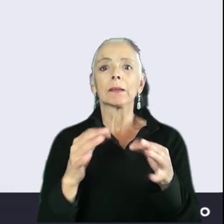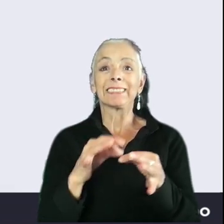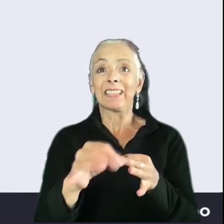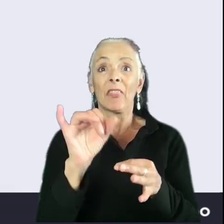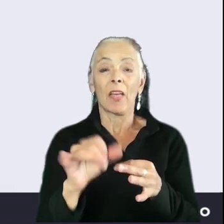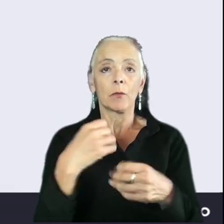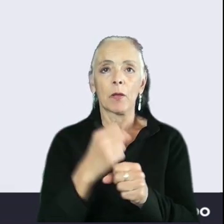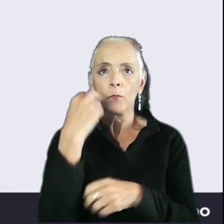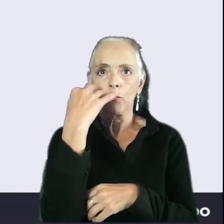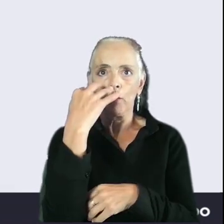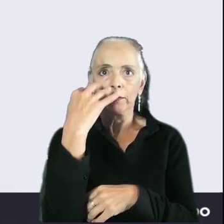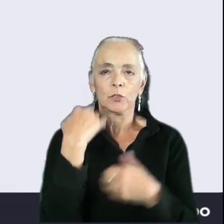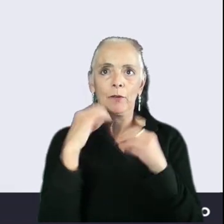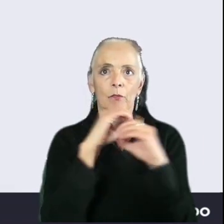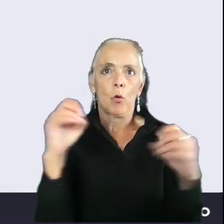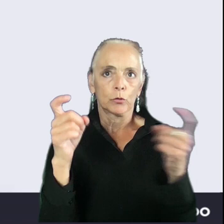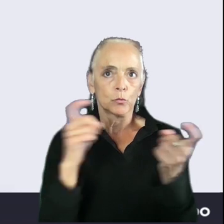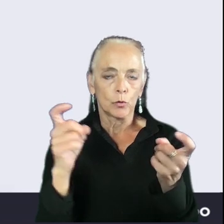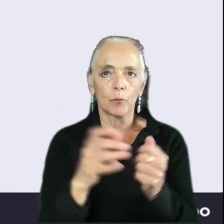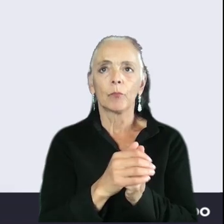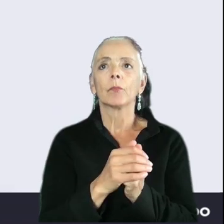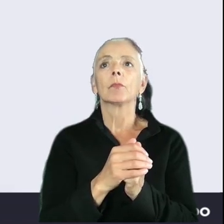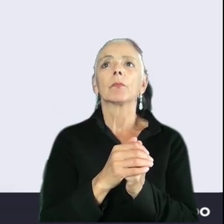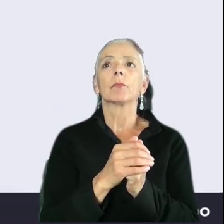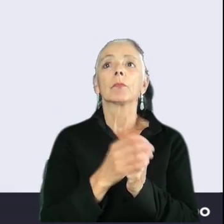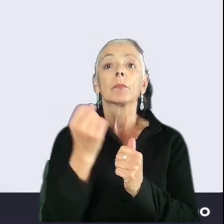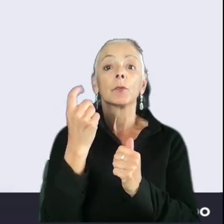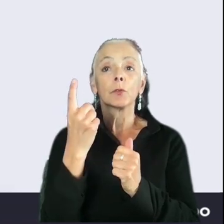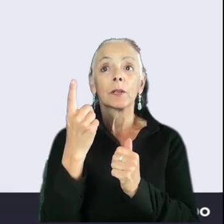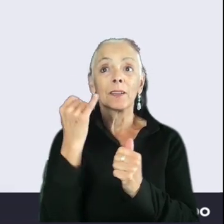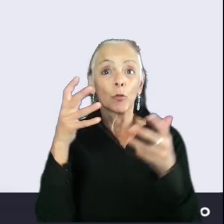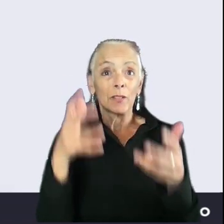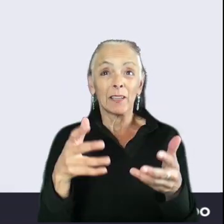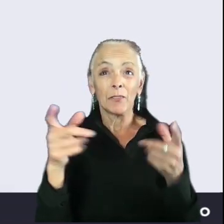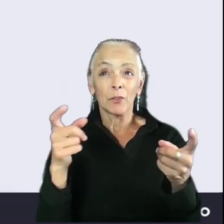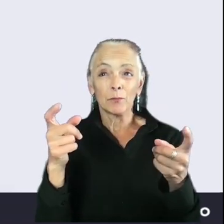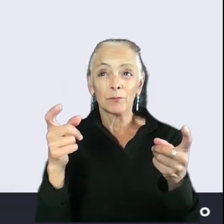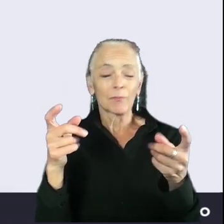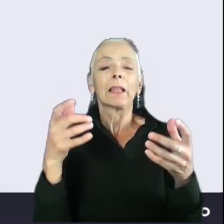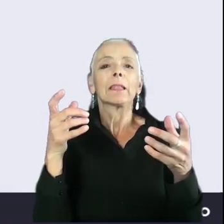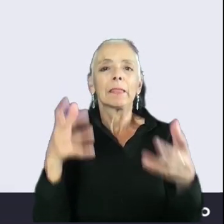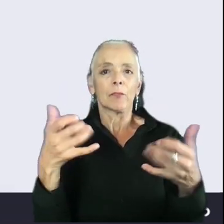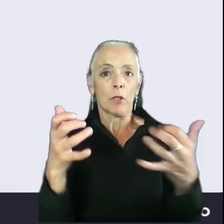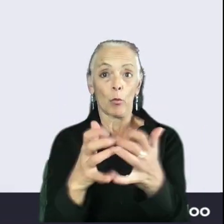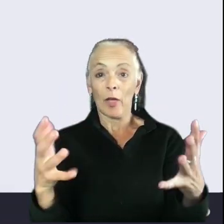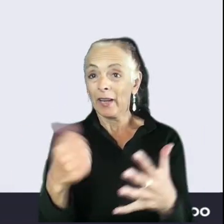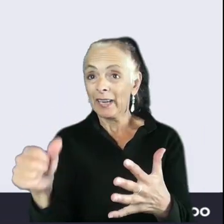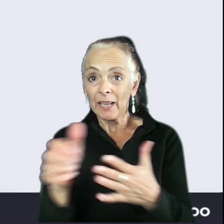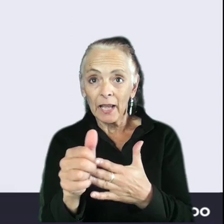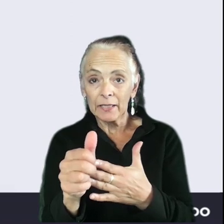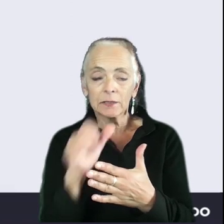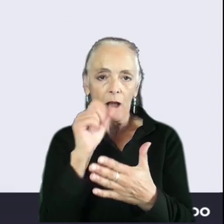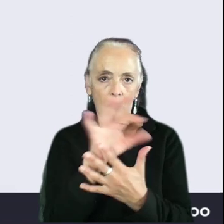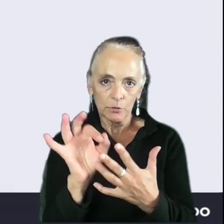player crazy to have zero control in the game. But leaving the player without any guidance, it's also not an option.